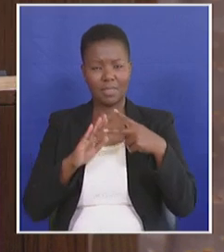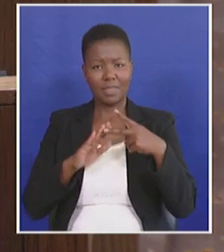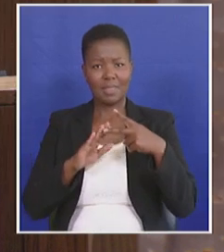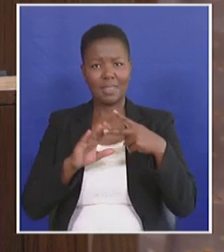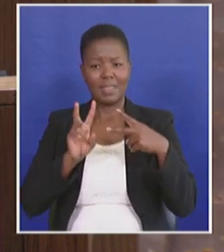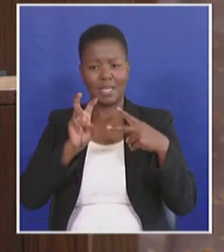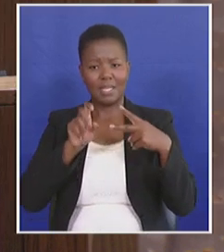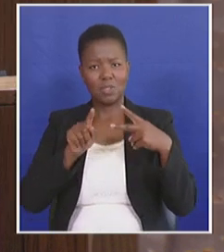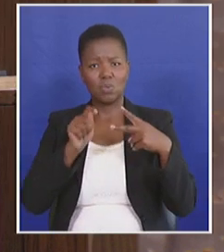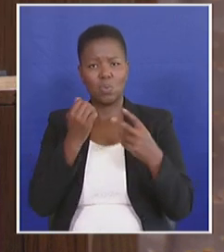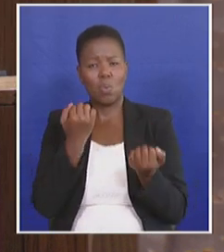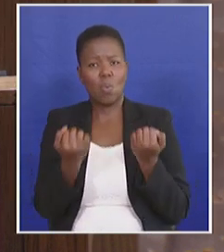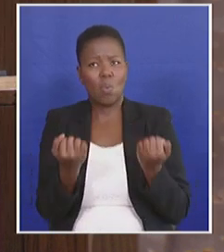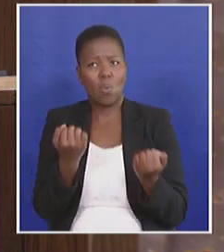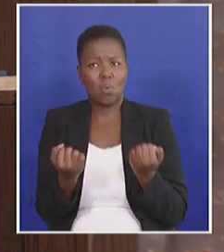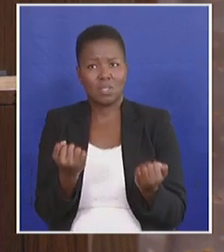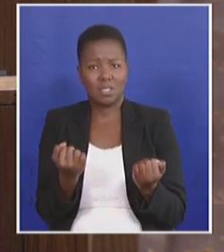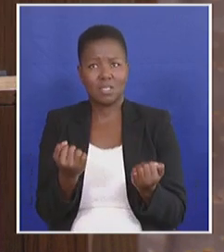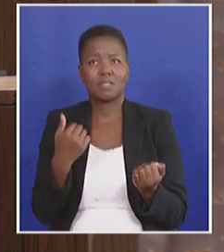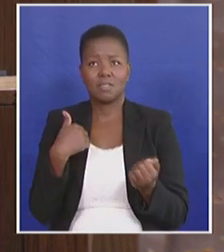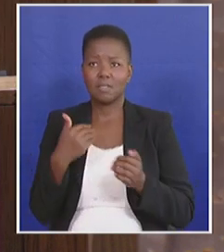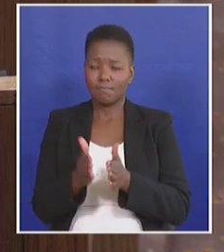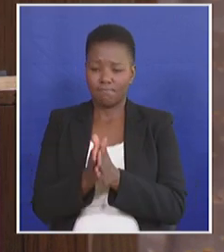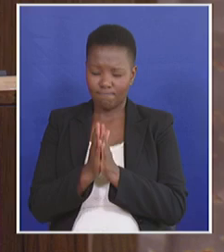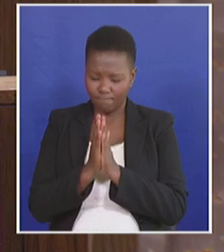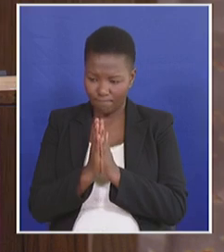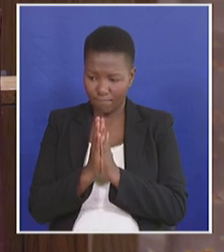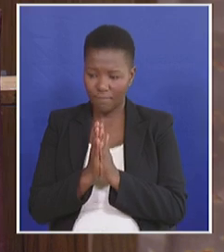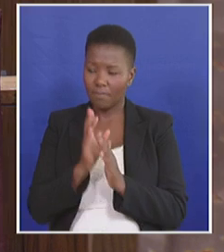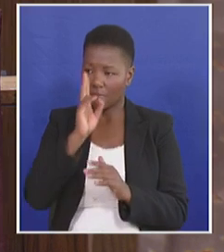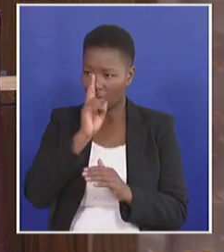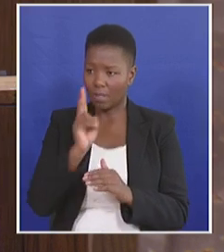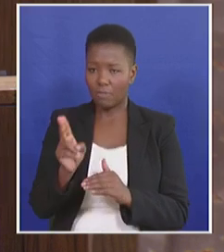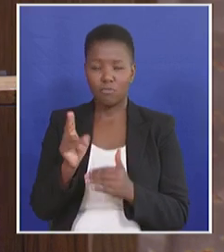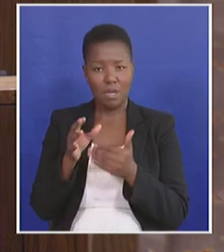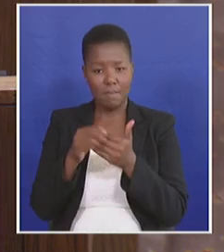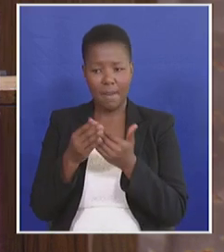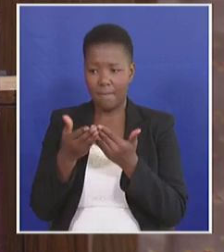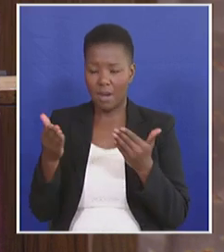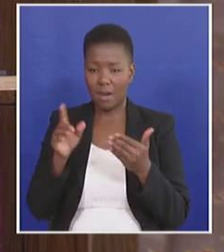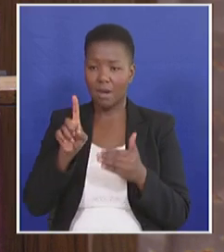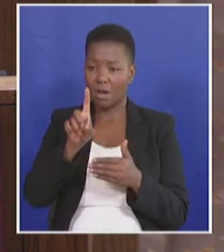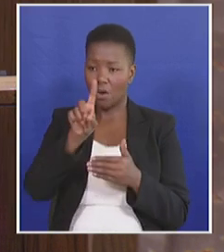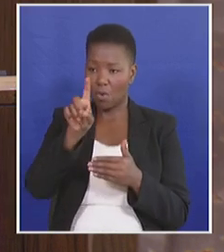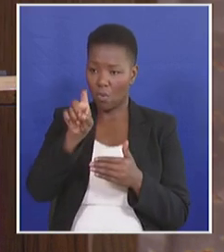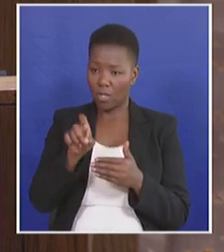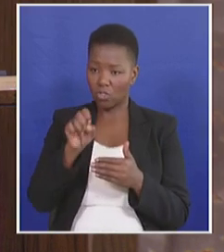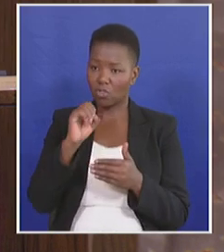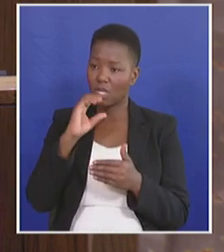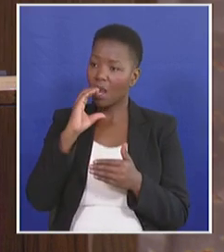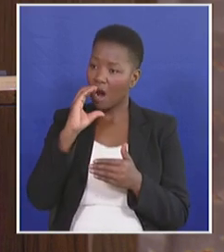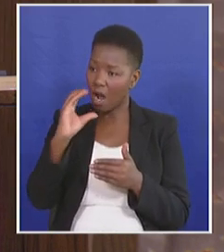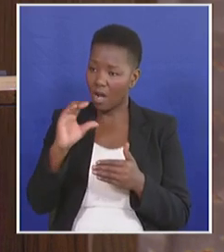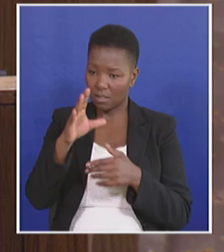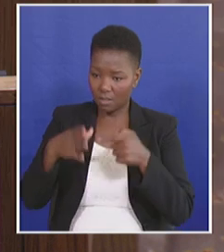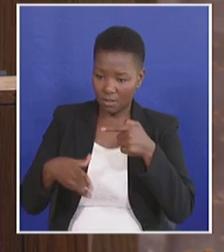is relating to justice. So I would really respectfully request that honourable members ask questions that are